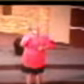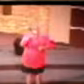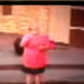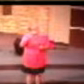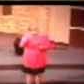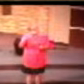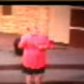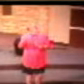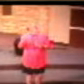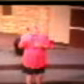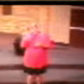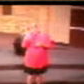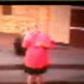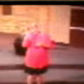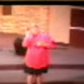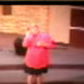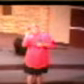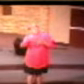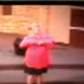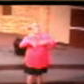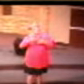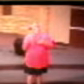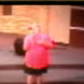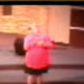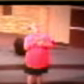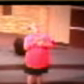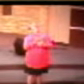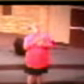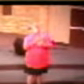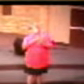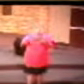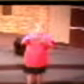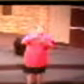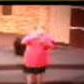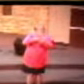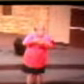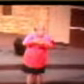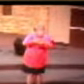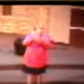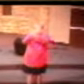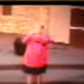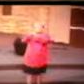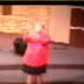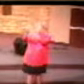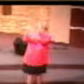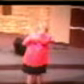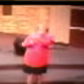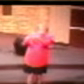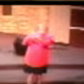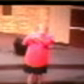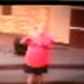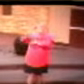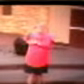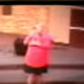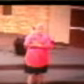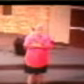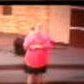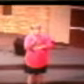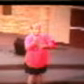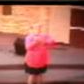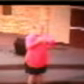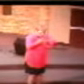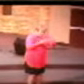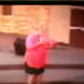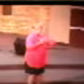emerges from the Christian tradition, that who we are and what we do in our work is a part of something bigger than